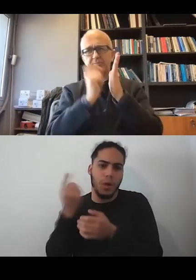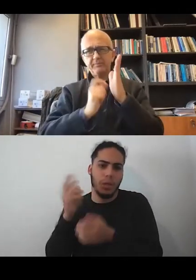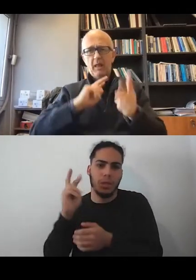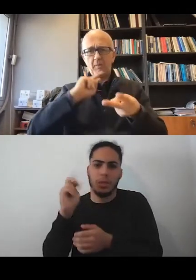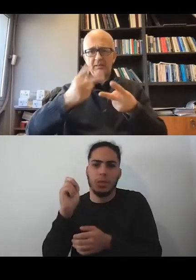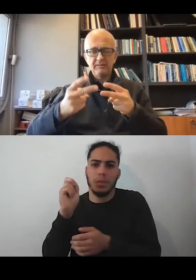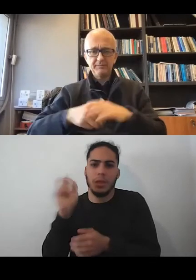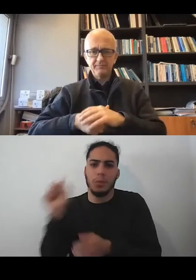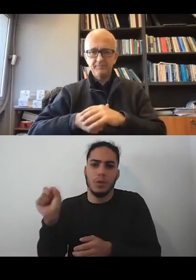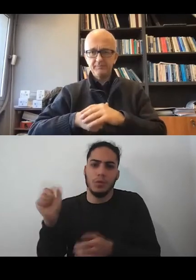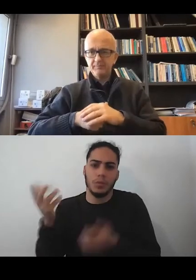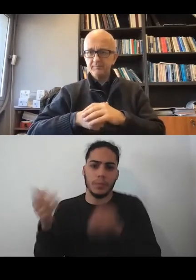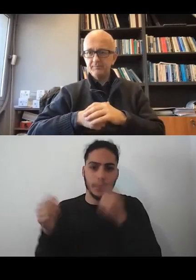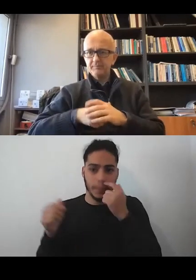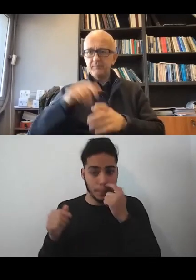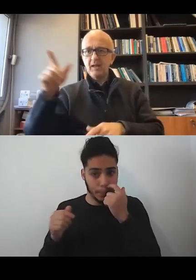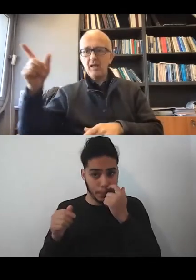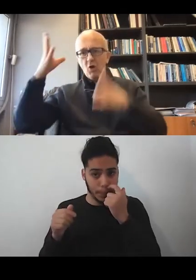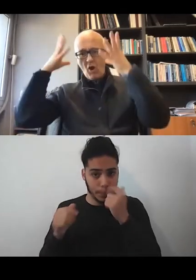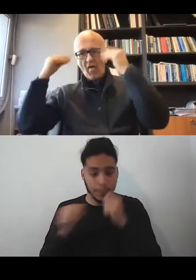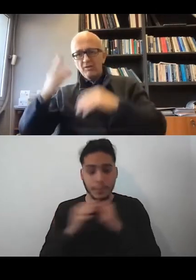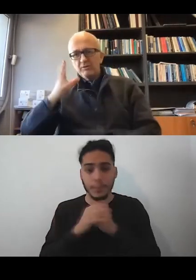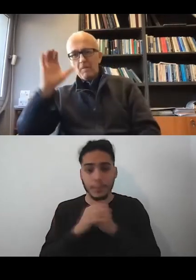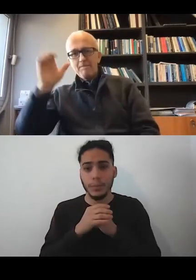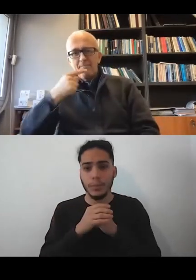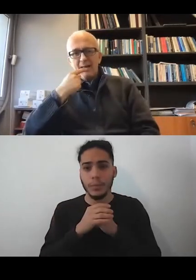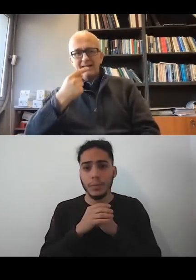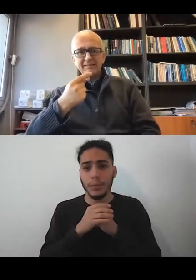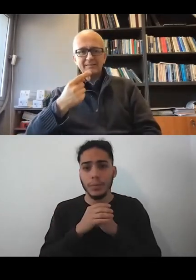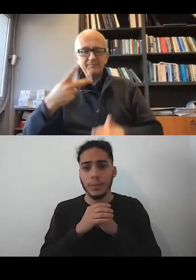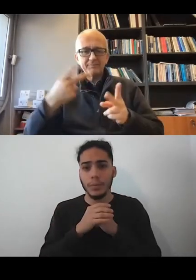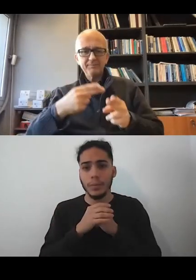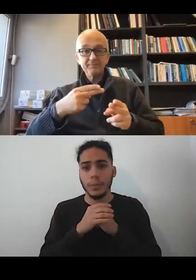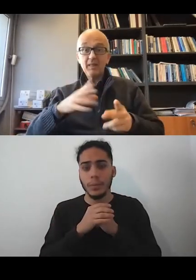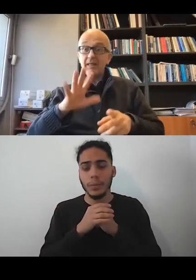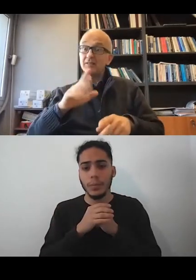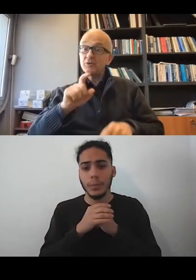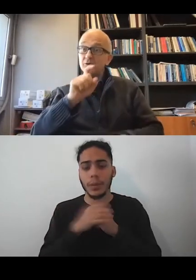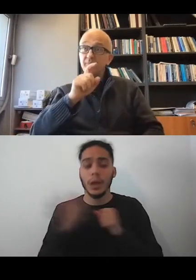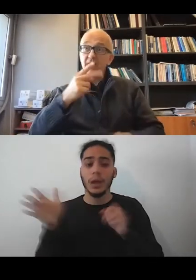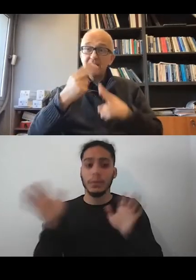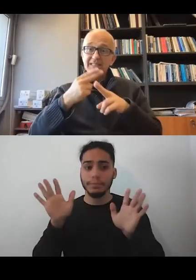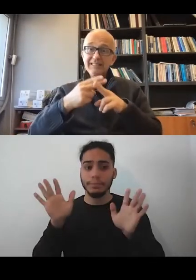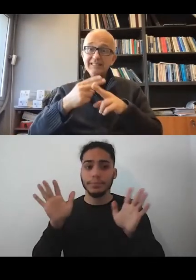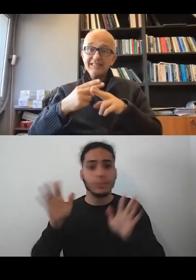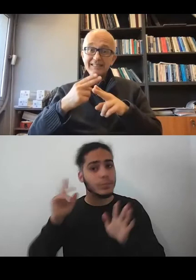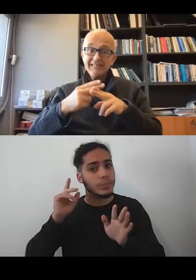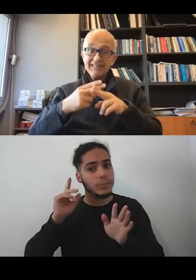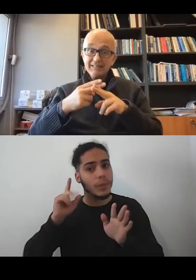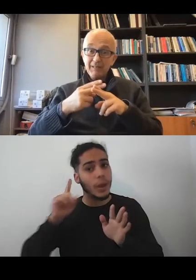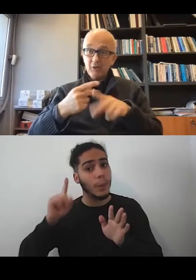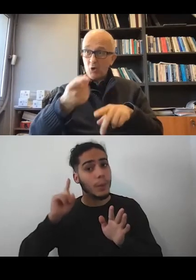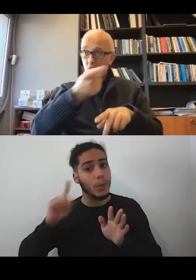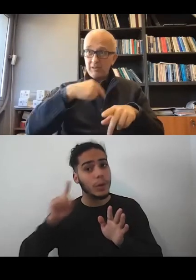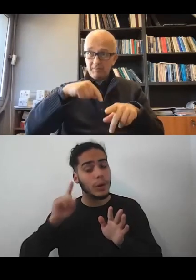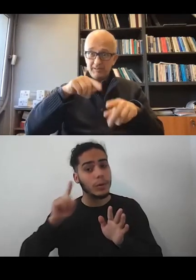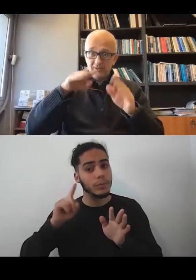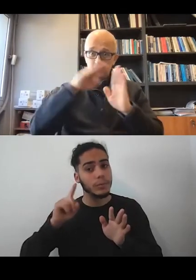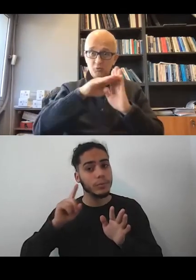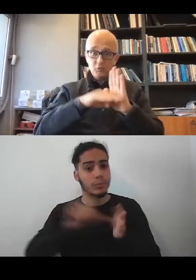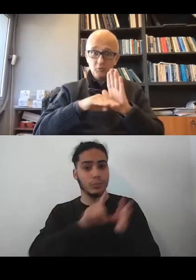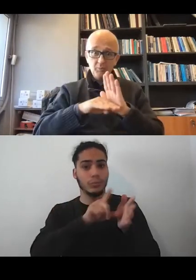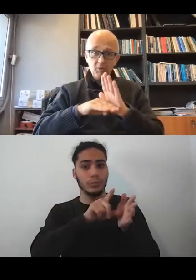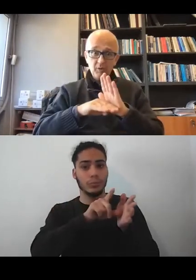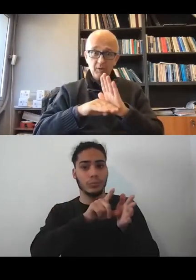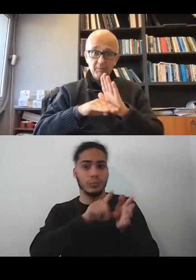Yeah, maybe it's if I may just add that it's important for the project that we will get